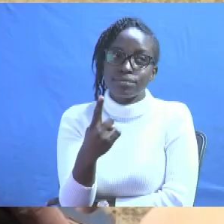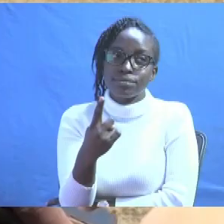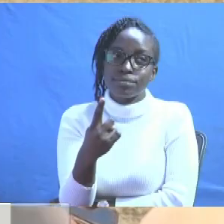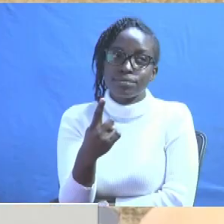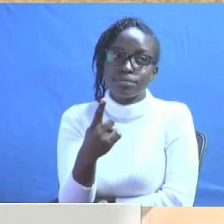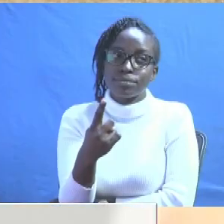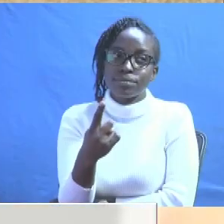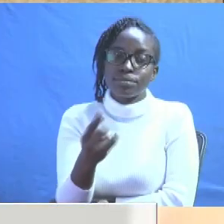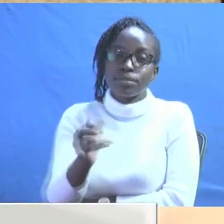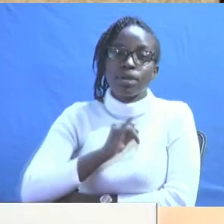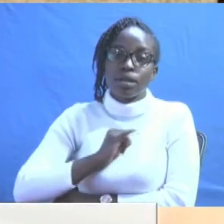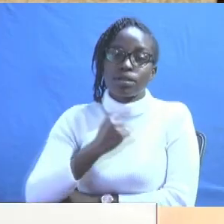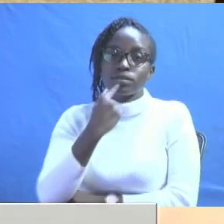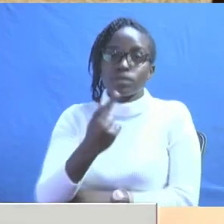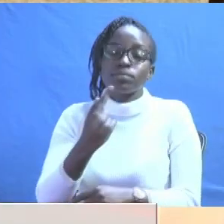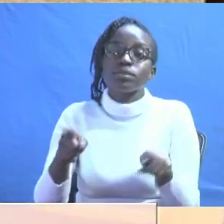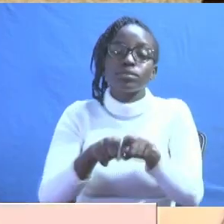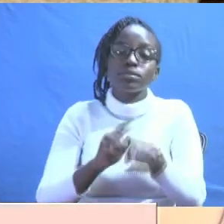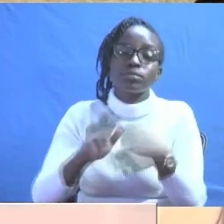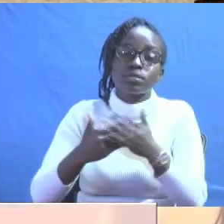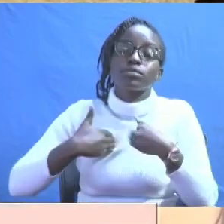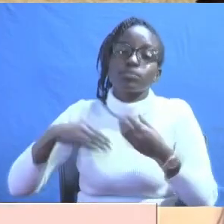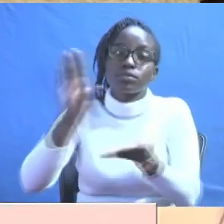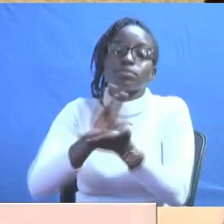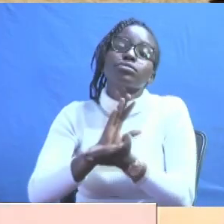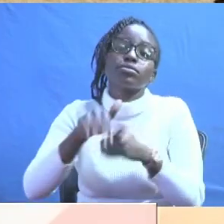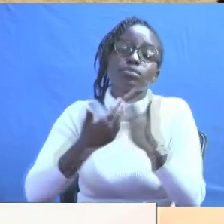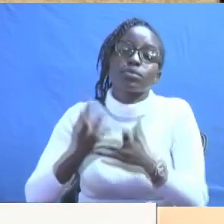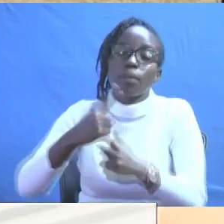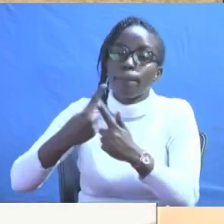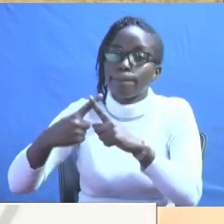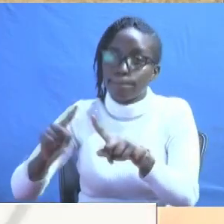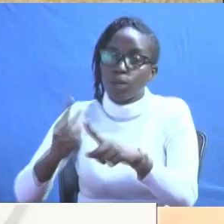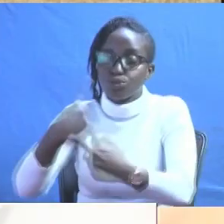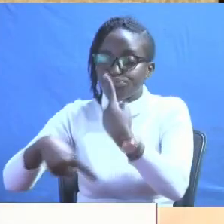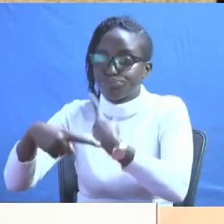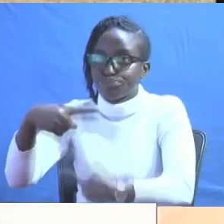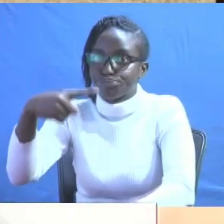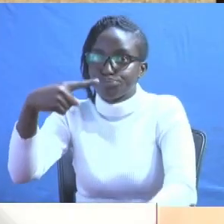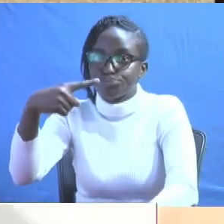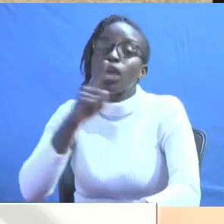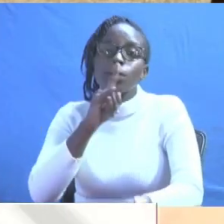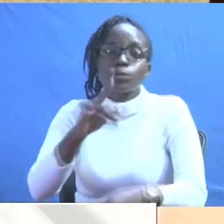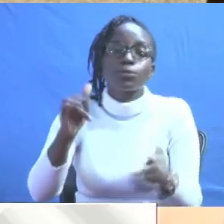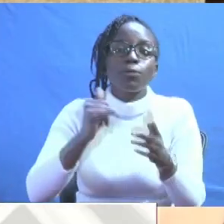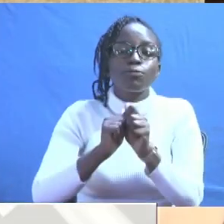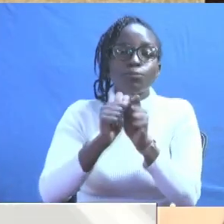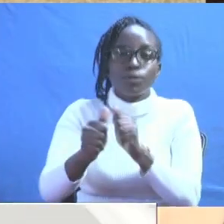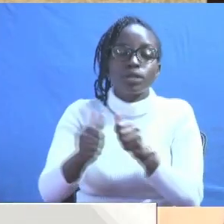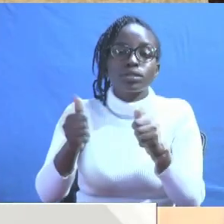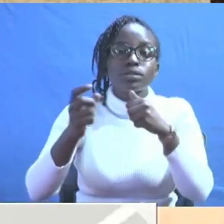as I said, we are yet to commission the center, but we have achieved. So far, we have done over 69,000